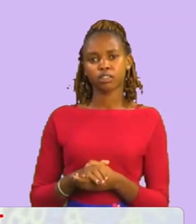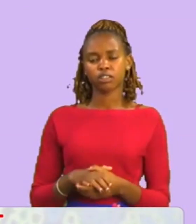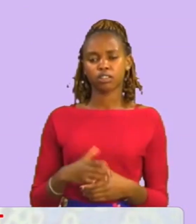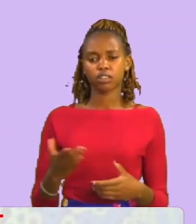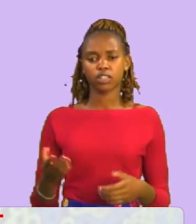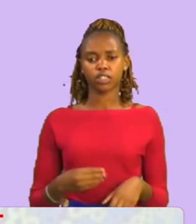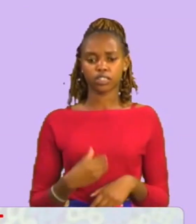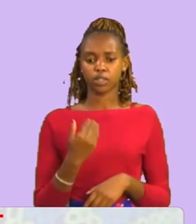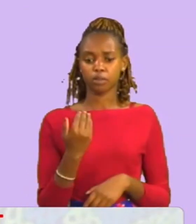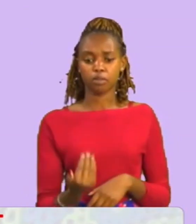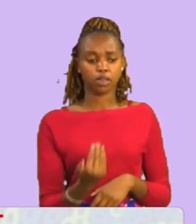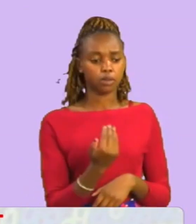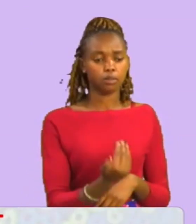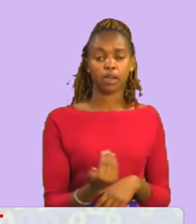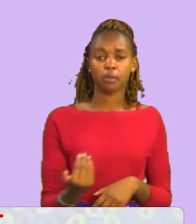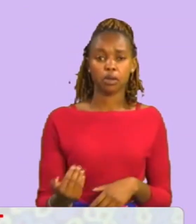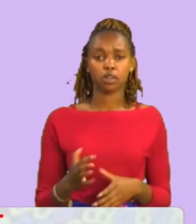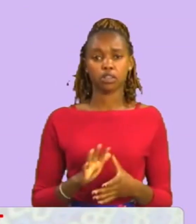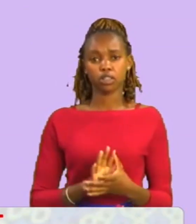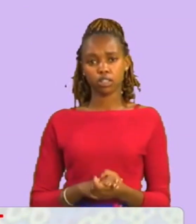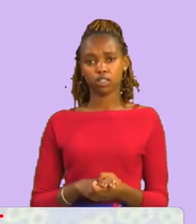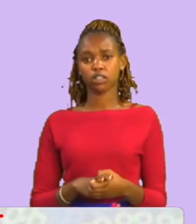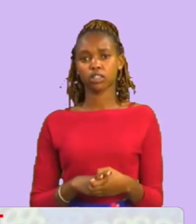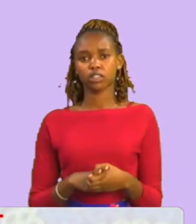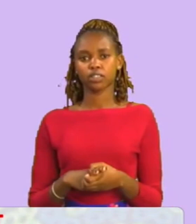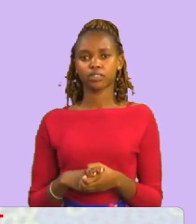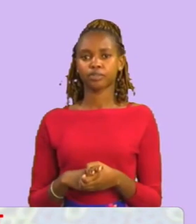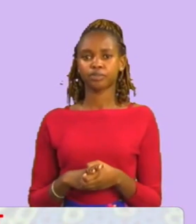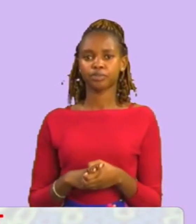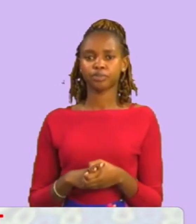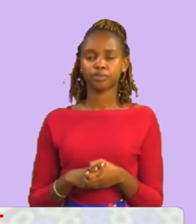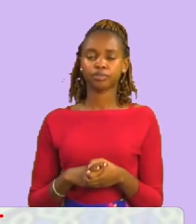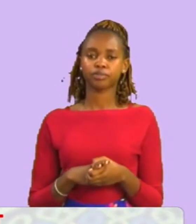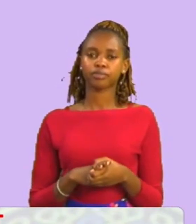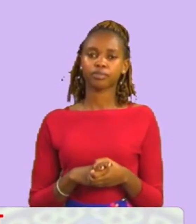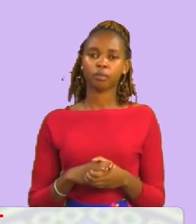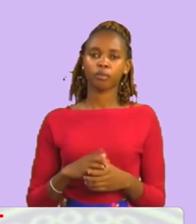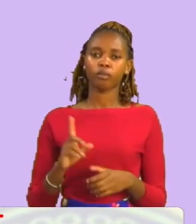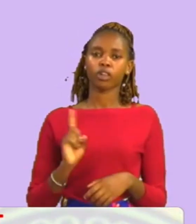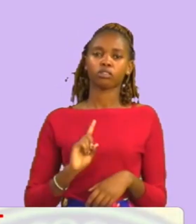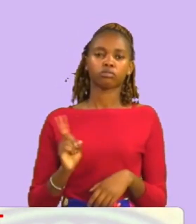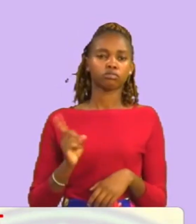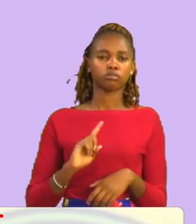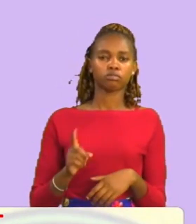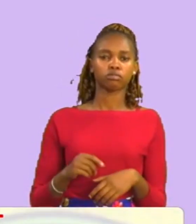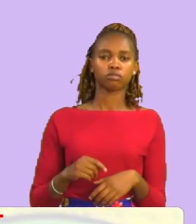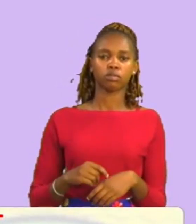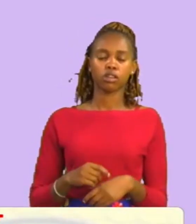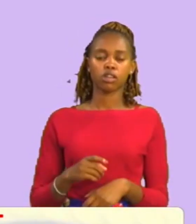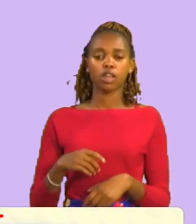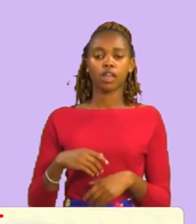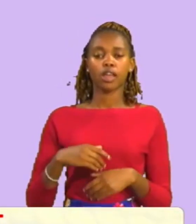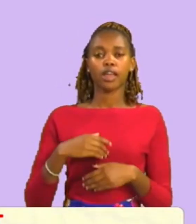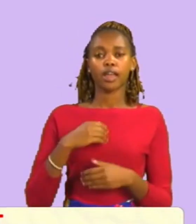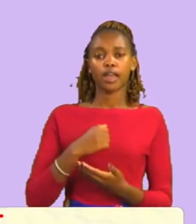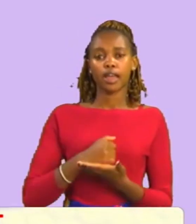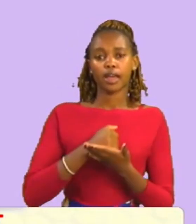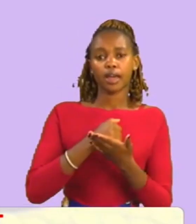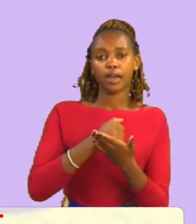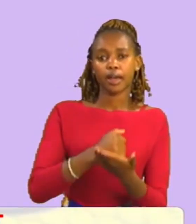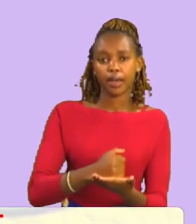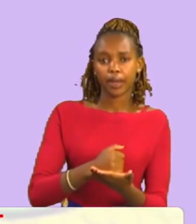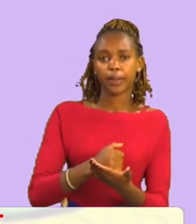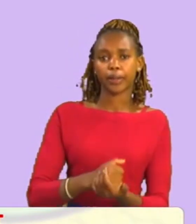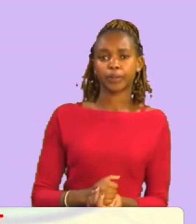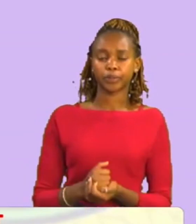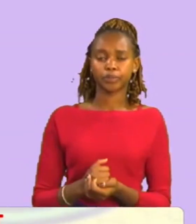Sasa unaomba kukupatia sawa ndo mbaya. Hapana. Tunasema ile mnasaidiana. Unalipata. It doesn't